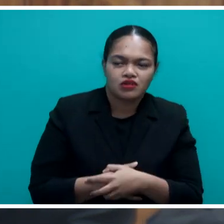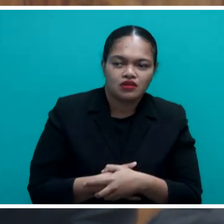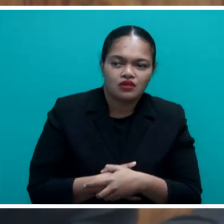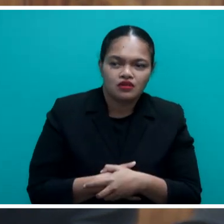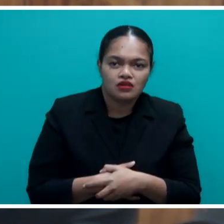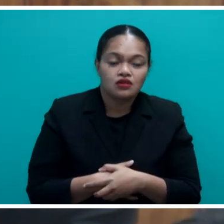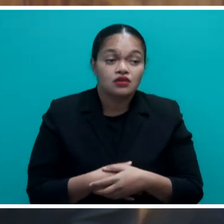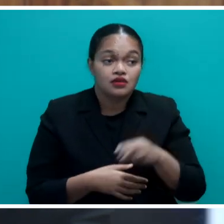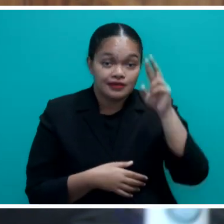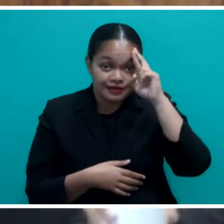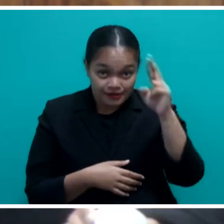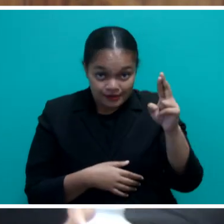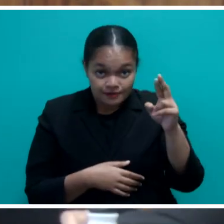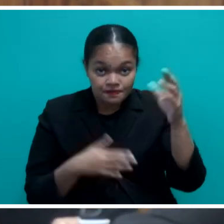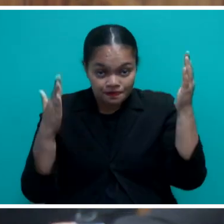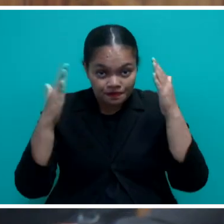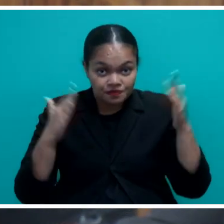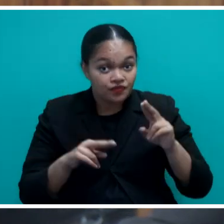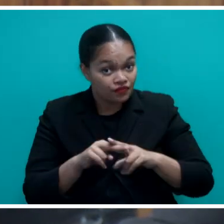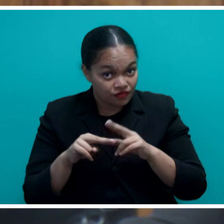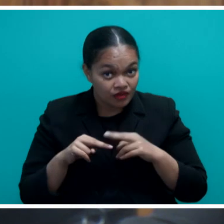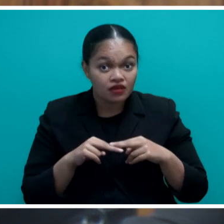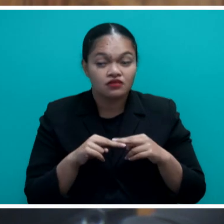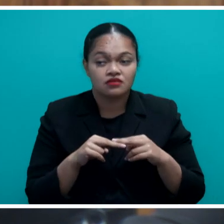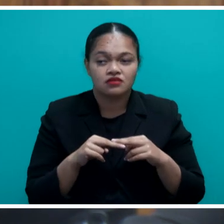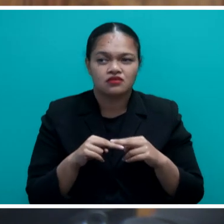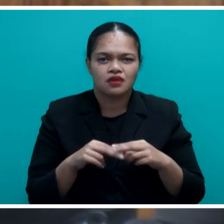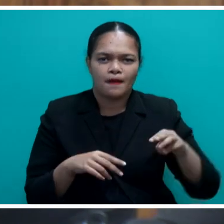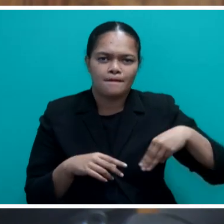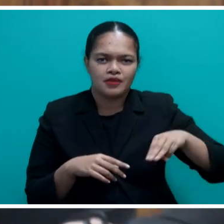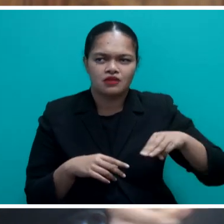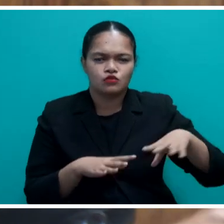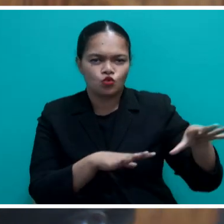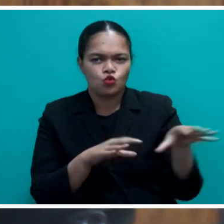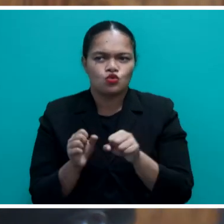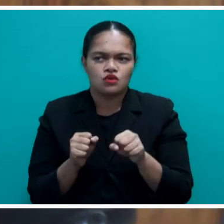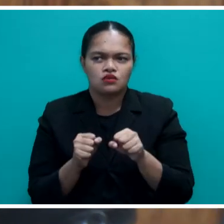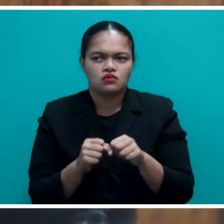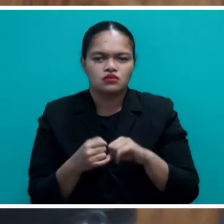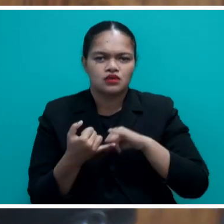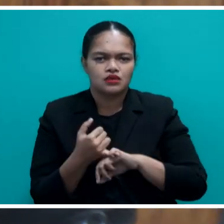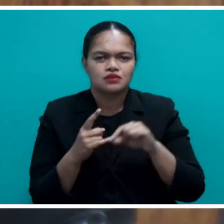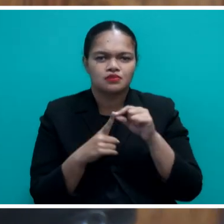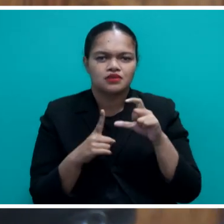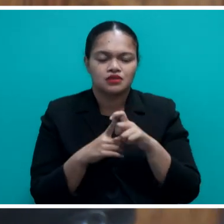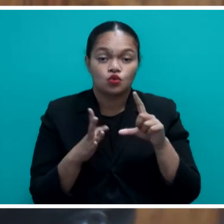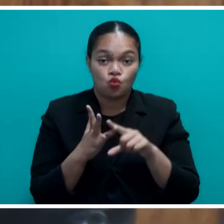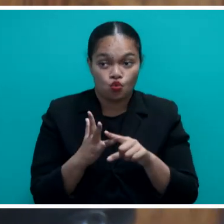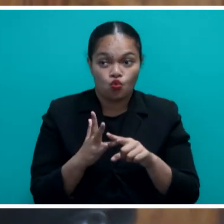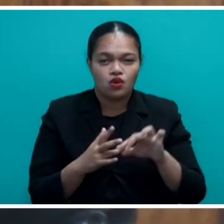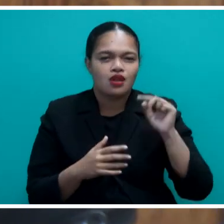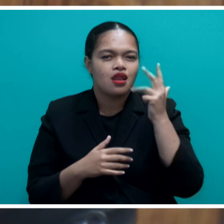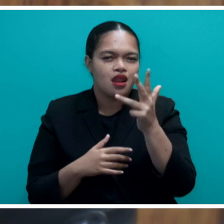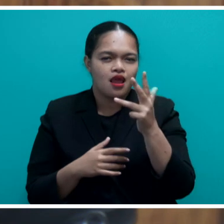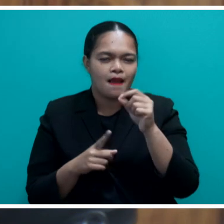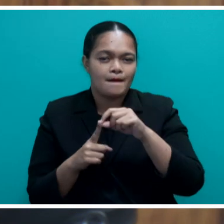Mr. Speaker, sir, Fiji is a founding member and host country to the SPTO. 9 Pacific